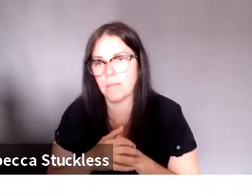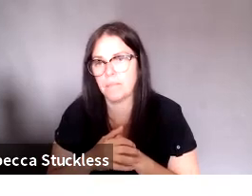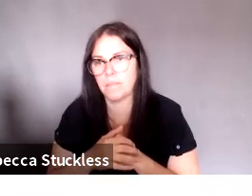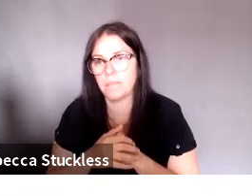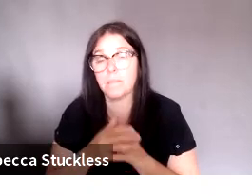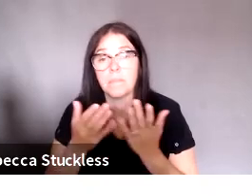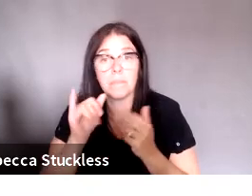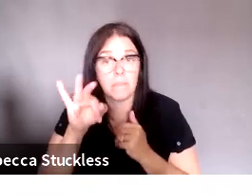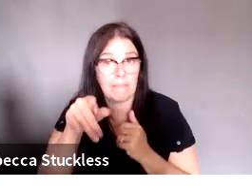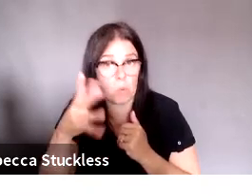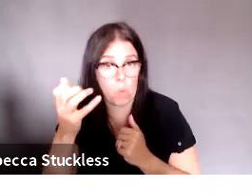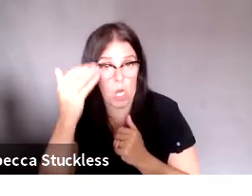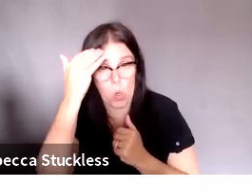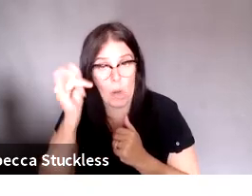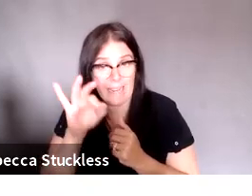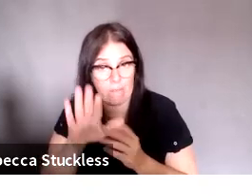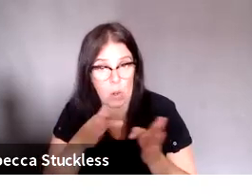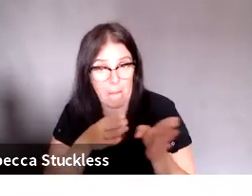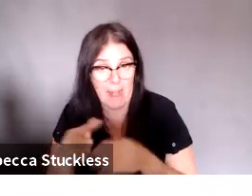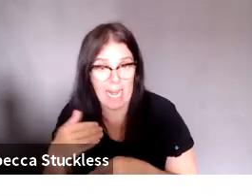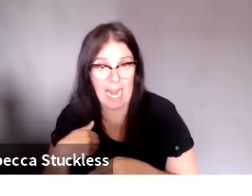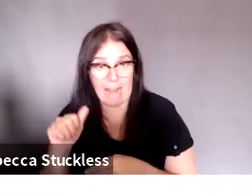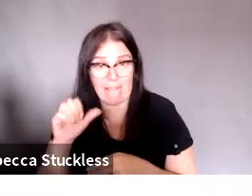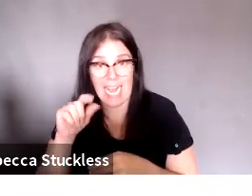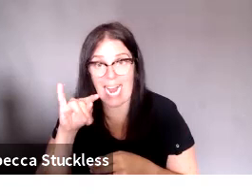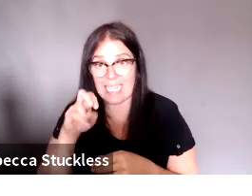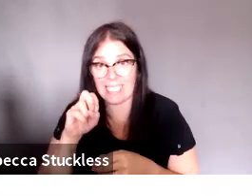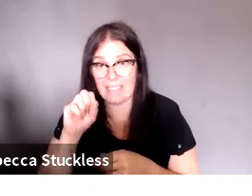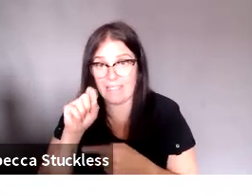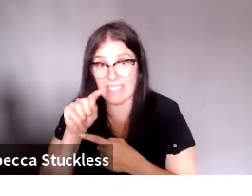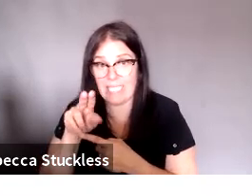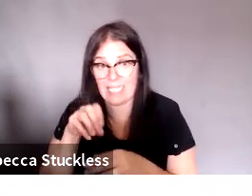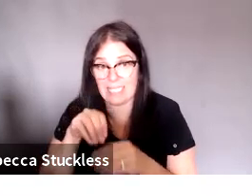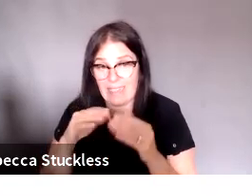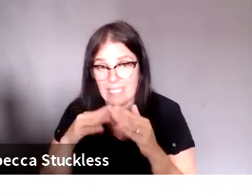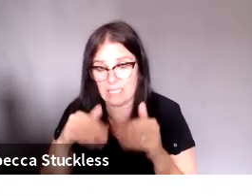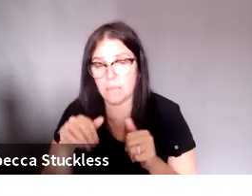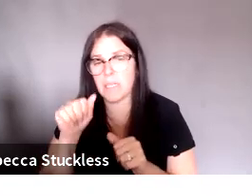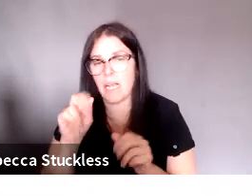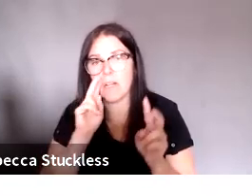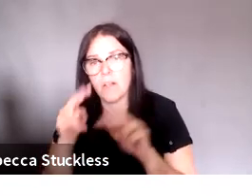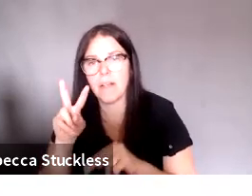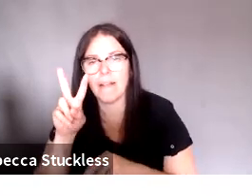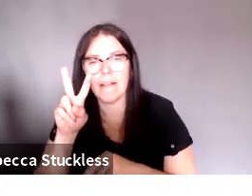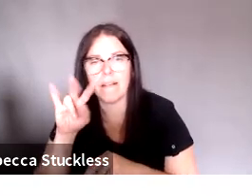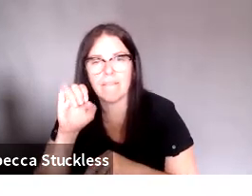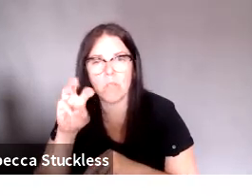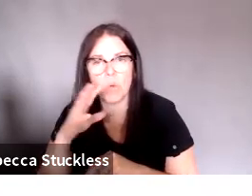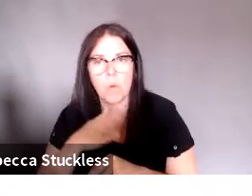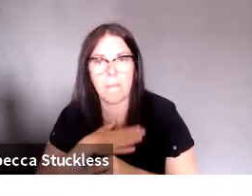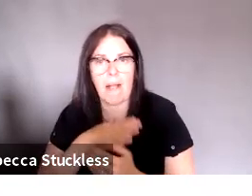If you want to know if all your plans have the active status in the system, you can go to the View My Files on